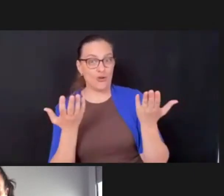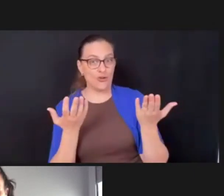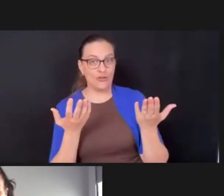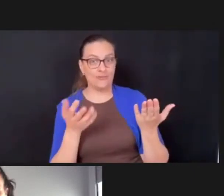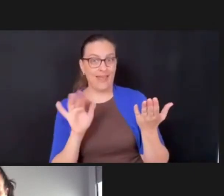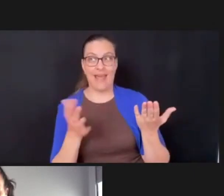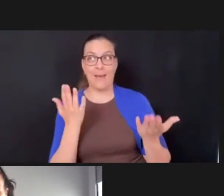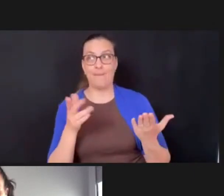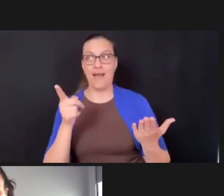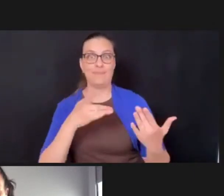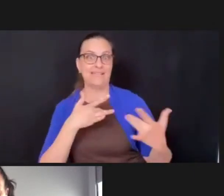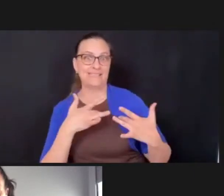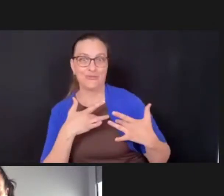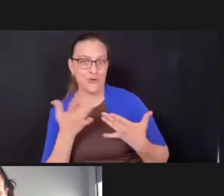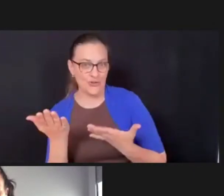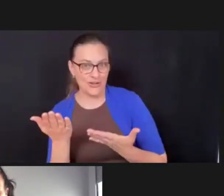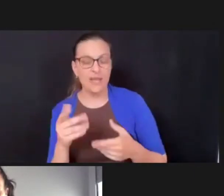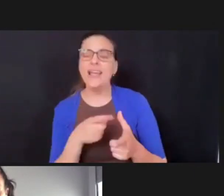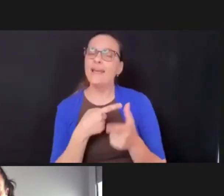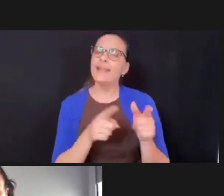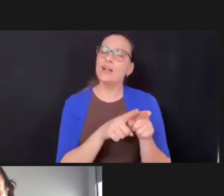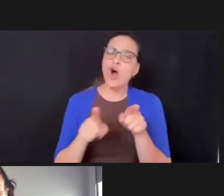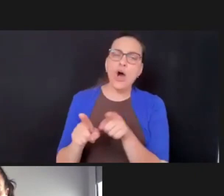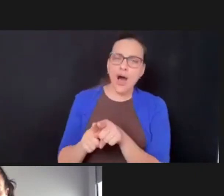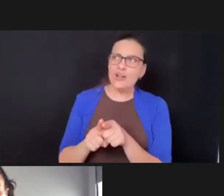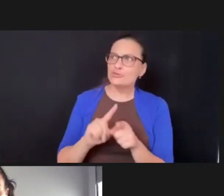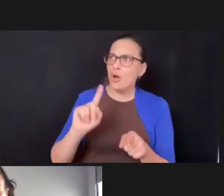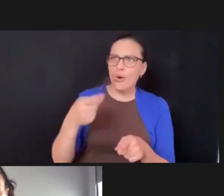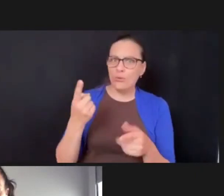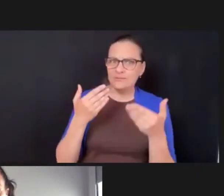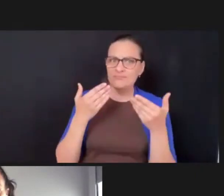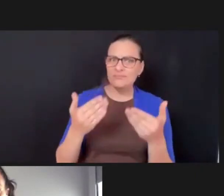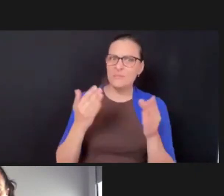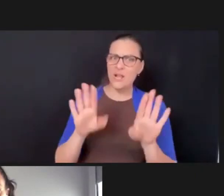And then also being open to feedback